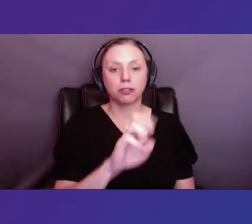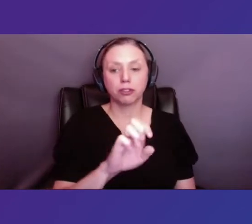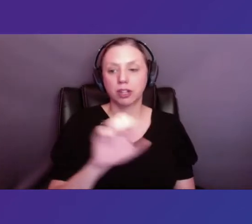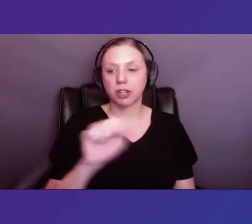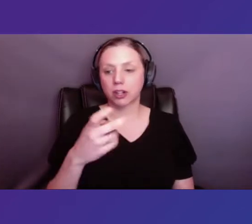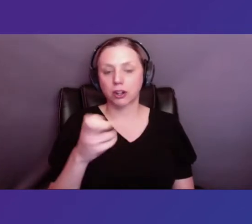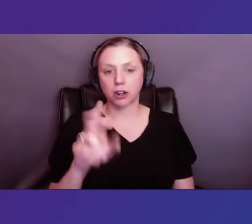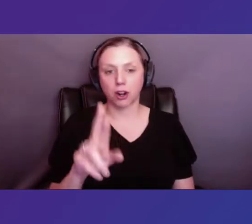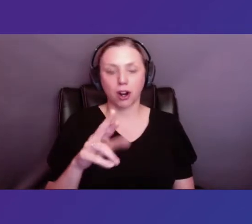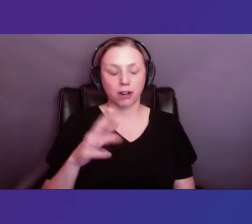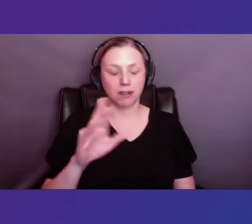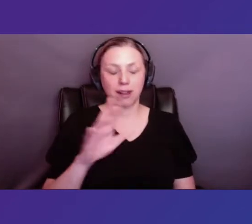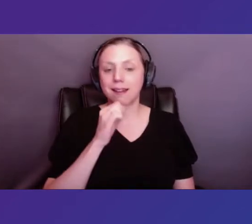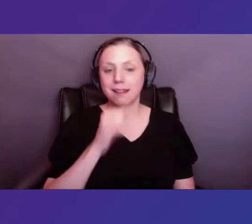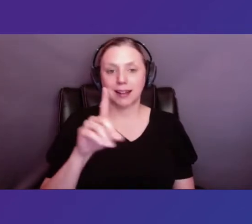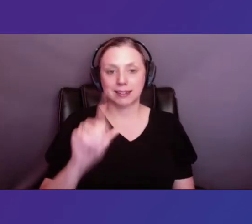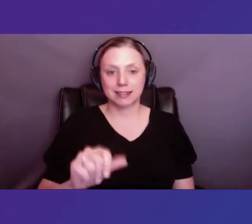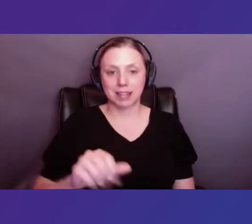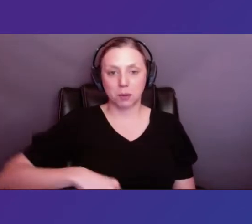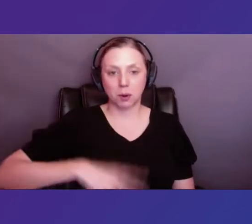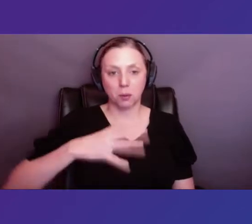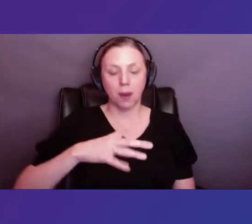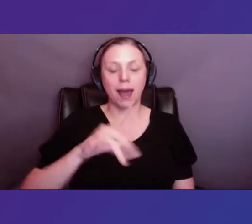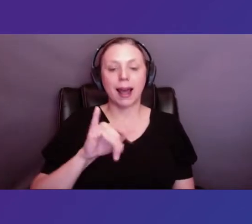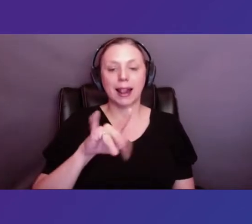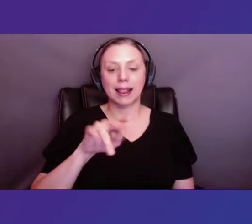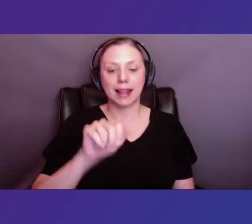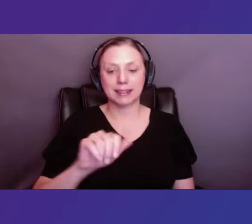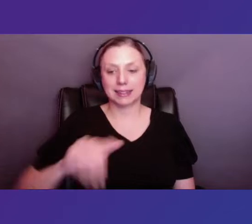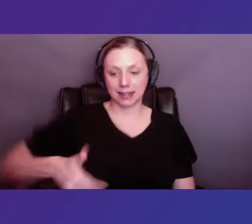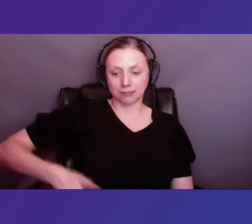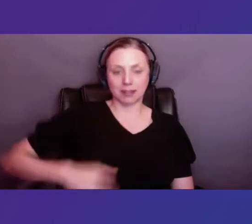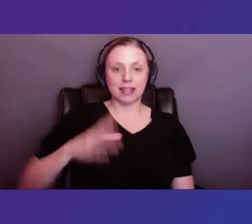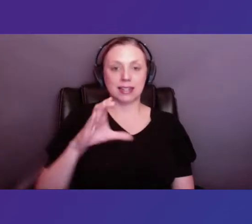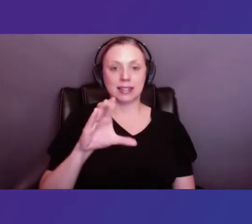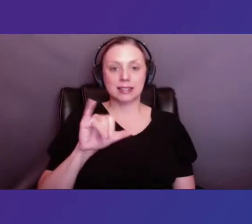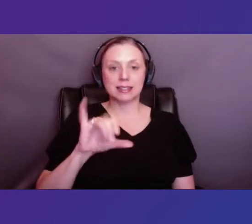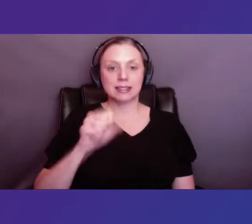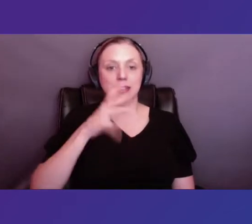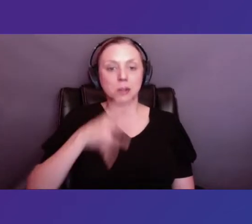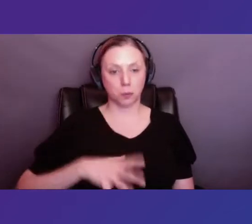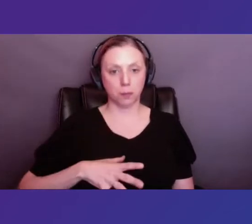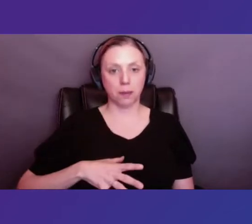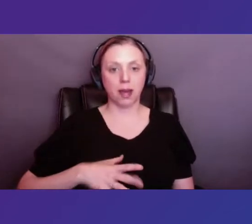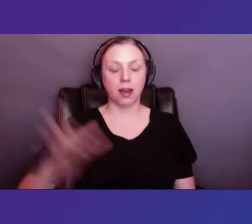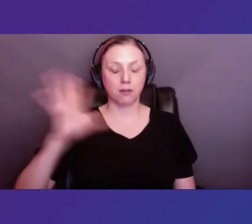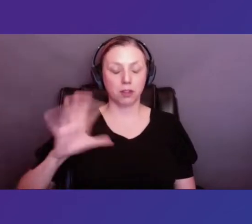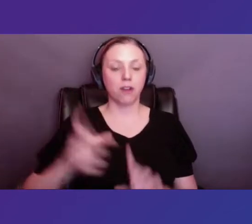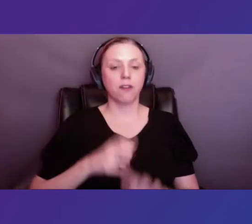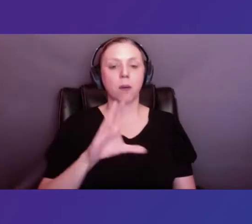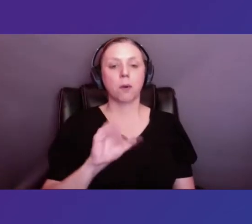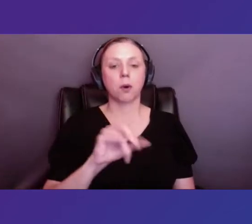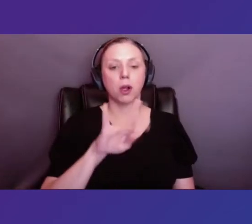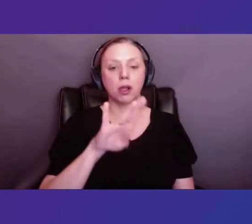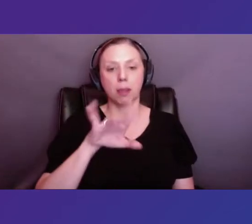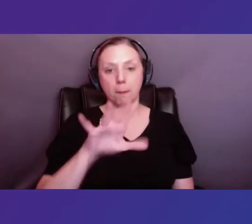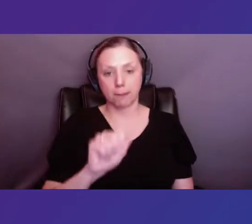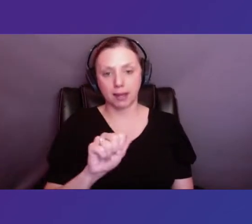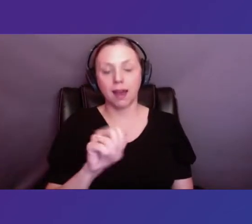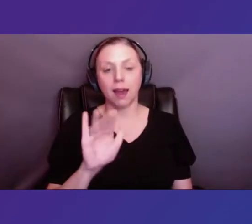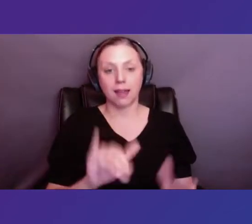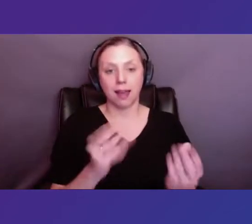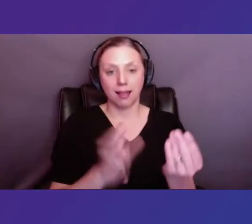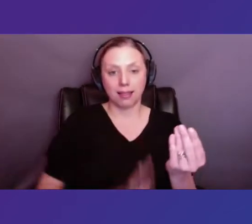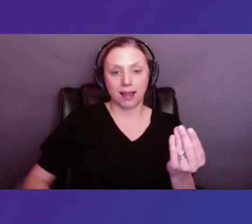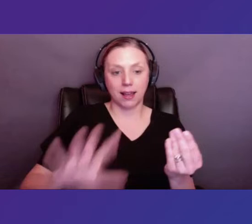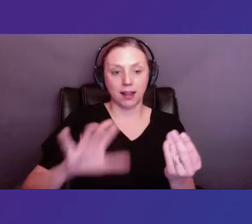a non-disabled white Latina cis woman, originally from Medellin, Colombia, the unceded territory